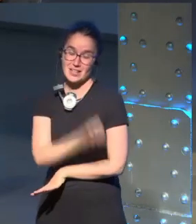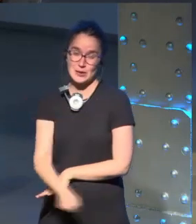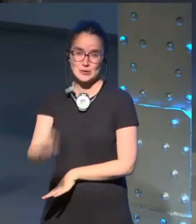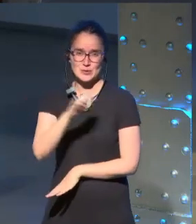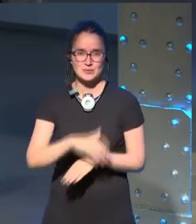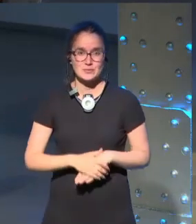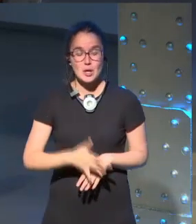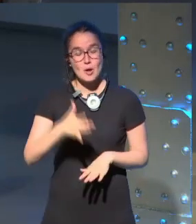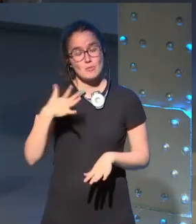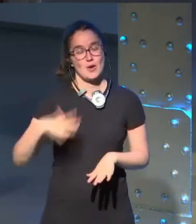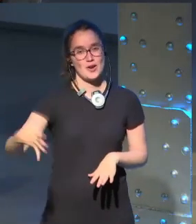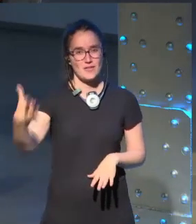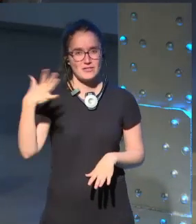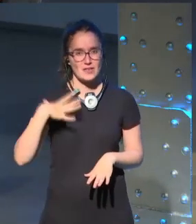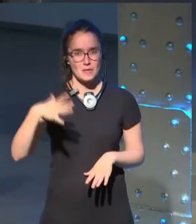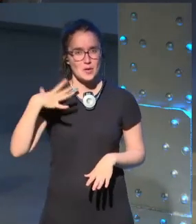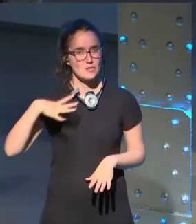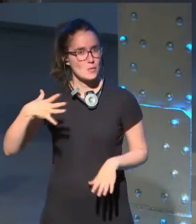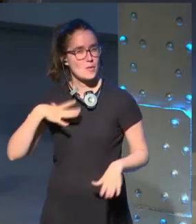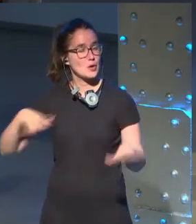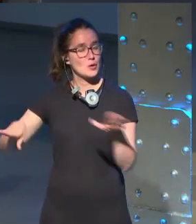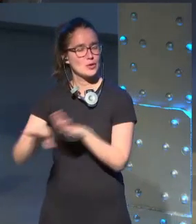Please keep hugging him.